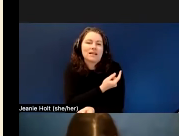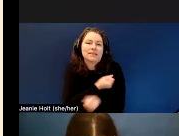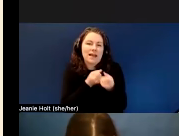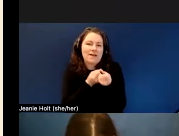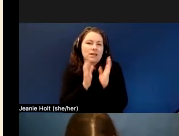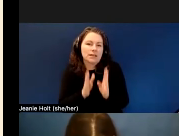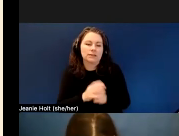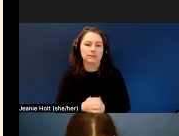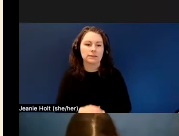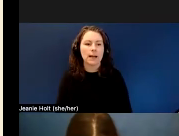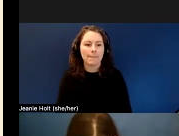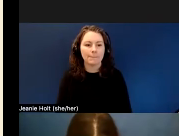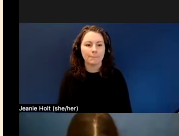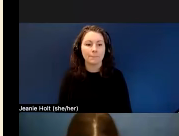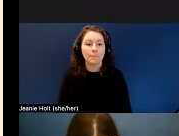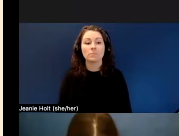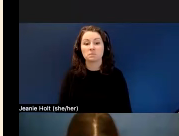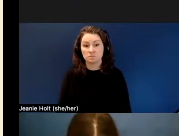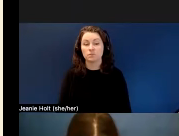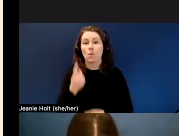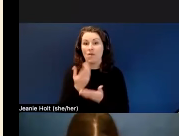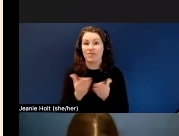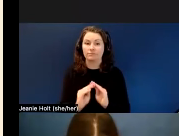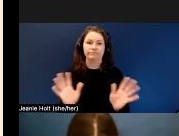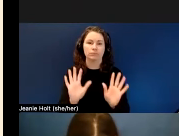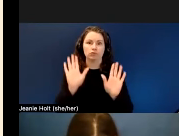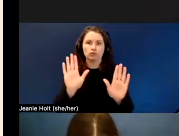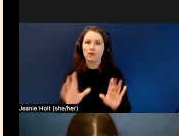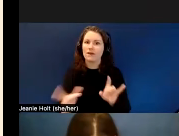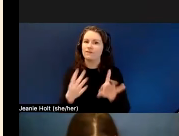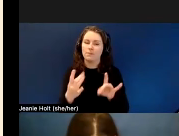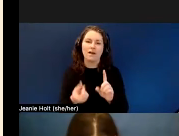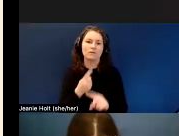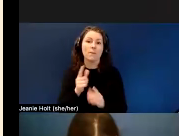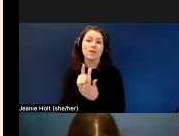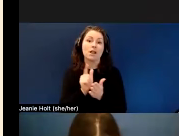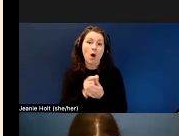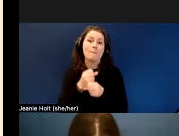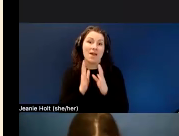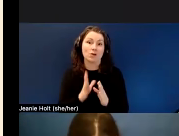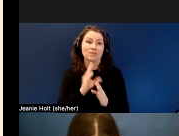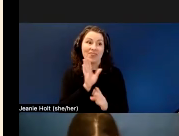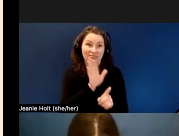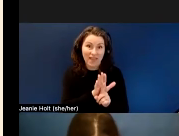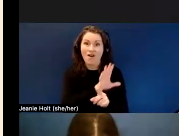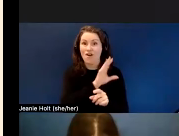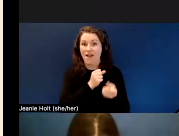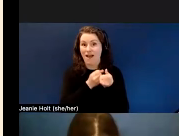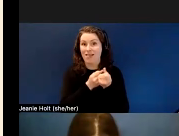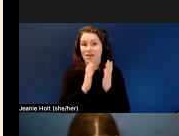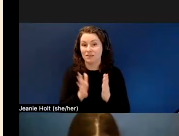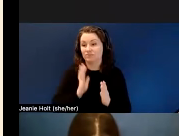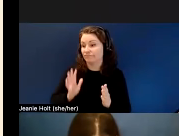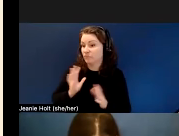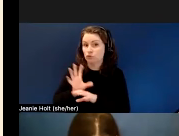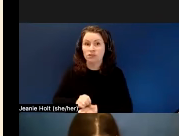Let's see. One of the things that we really saw was great feedback from lawmakers and their allies. You know, there had traditionally not